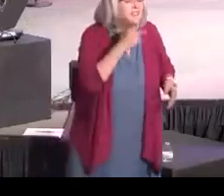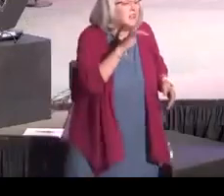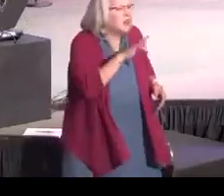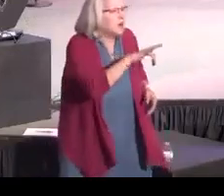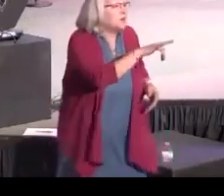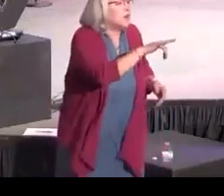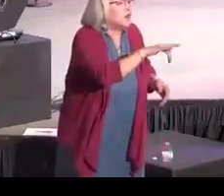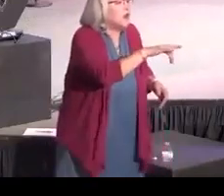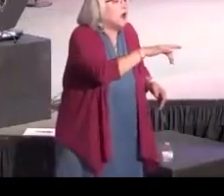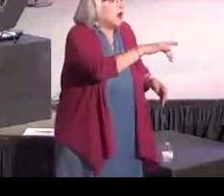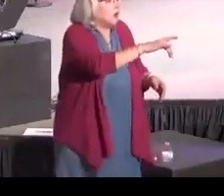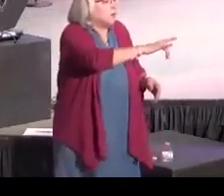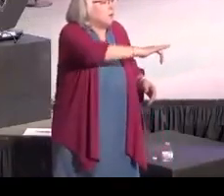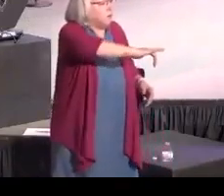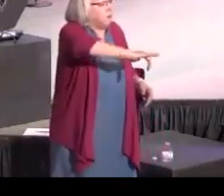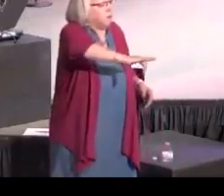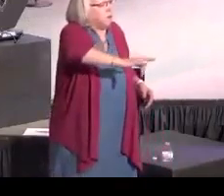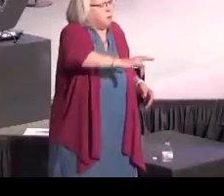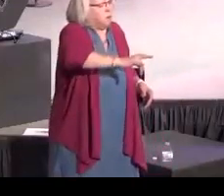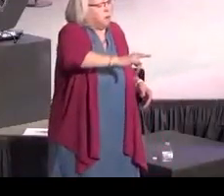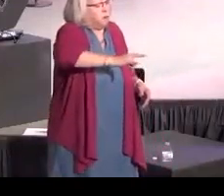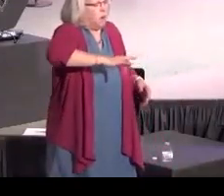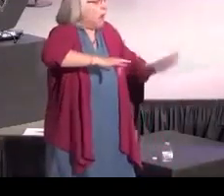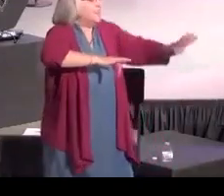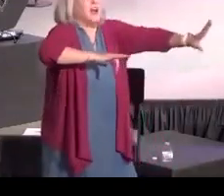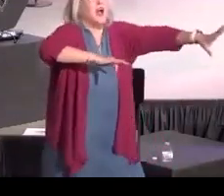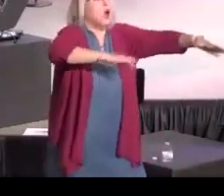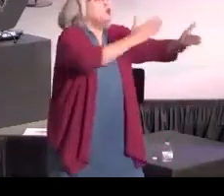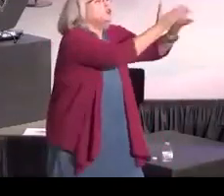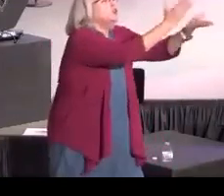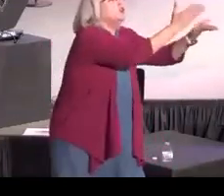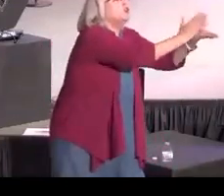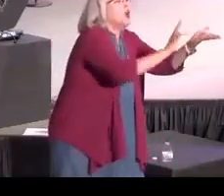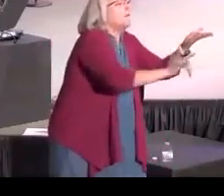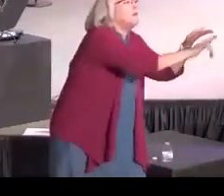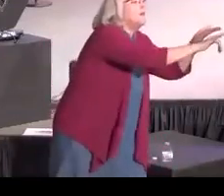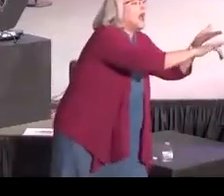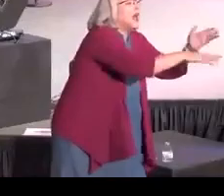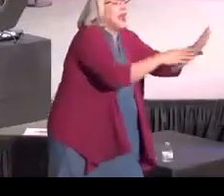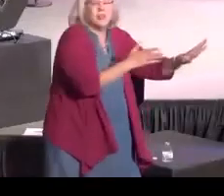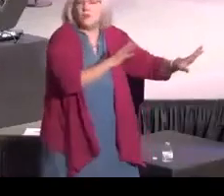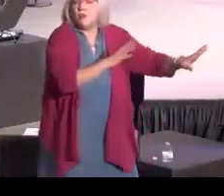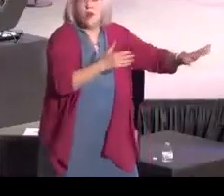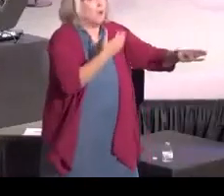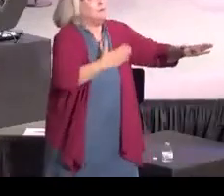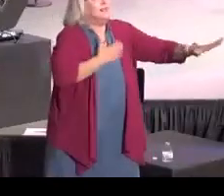that that plane is starting to back away from the gate. And I said, don't let that plane back away. Well sir,